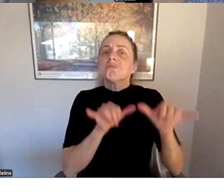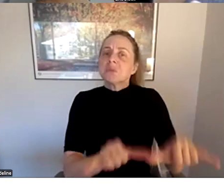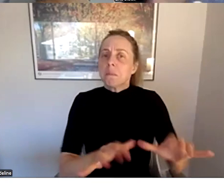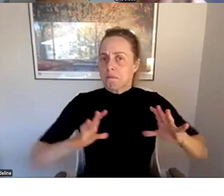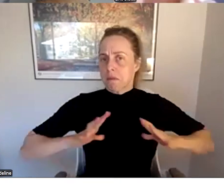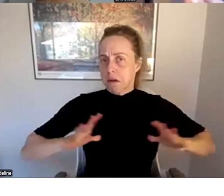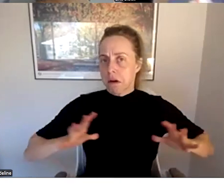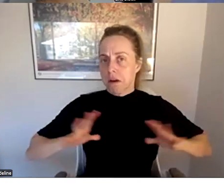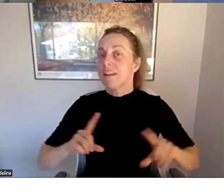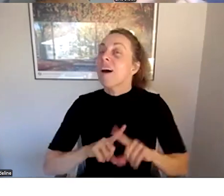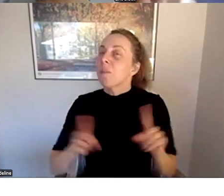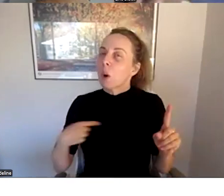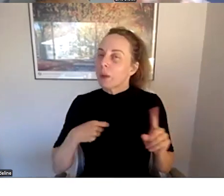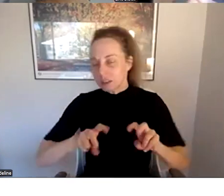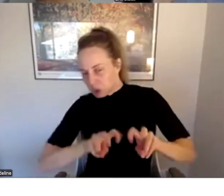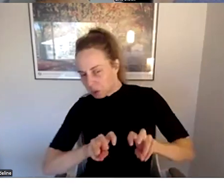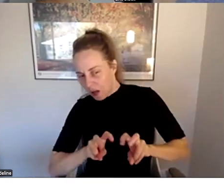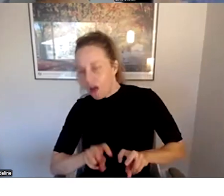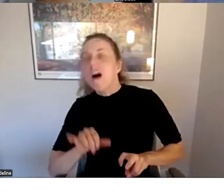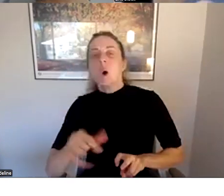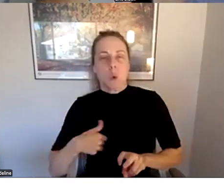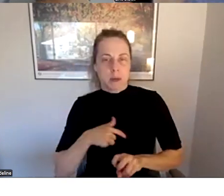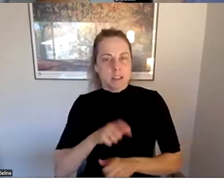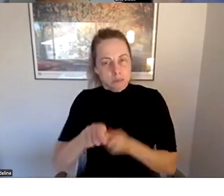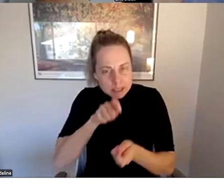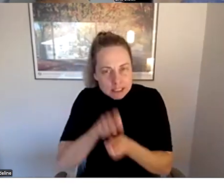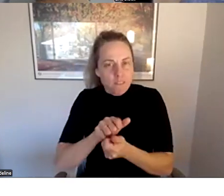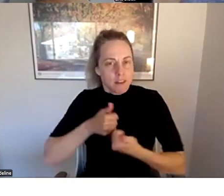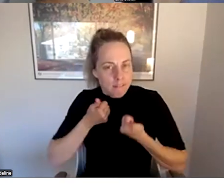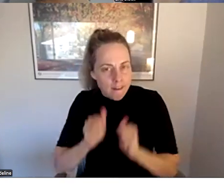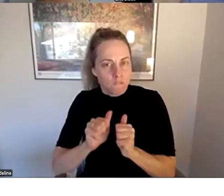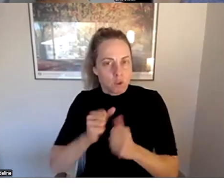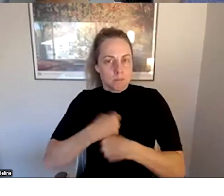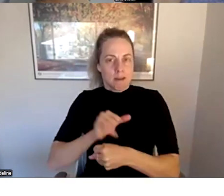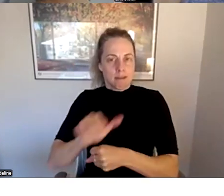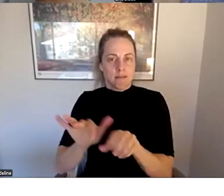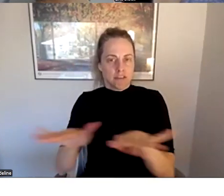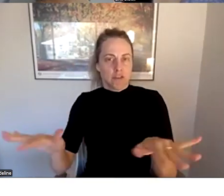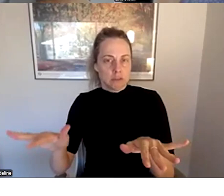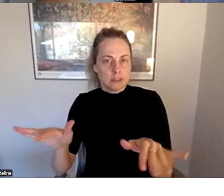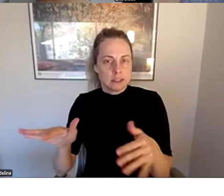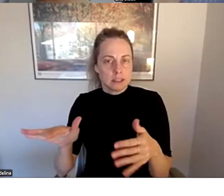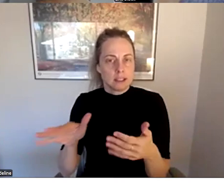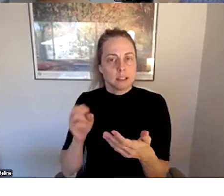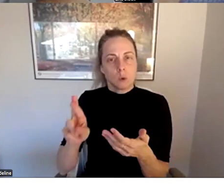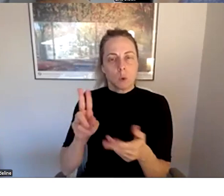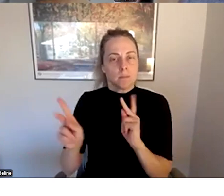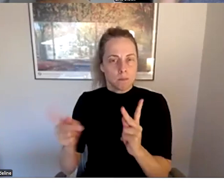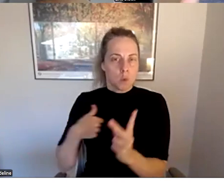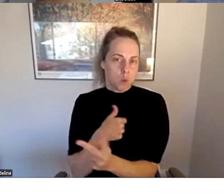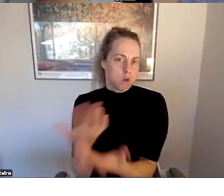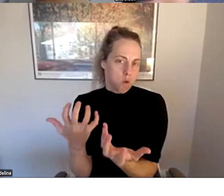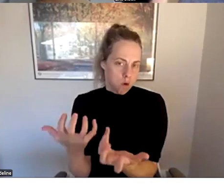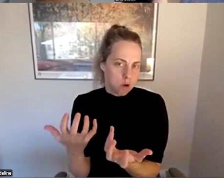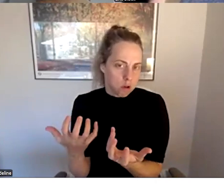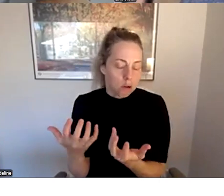organization, we have to have some targeted efforts to create that diversity, a pool or candidates that we want, because